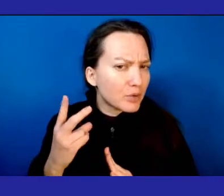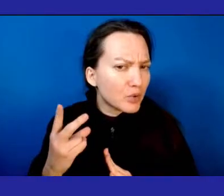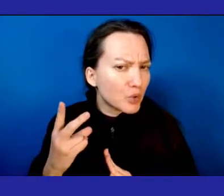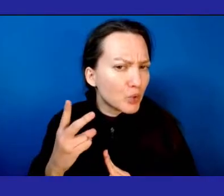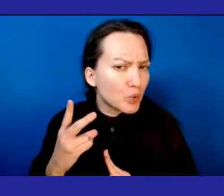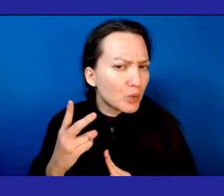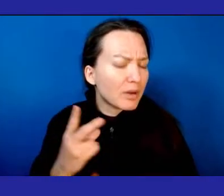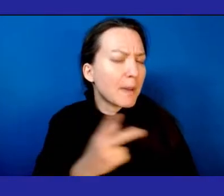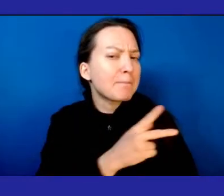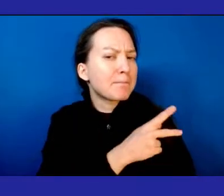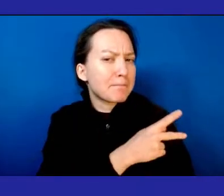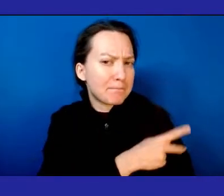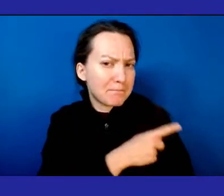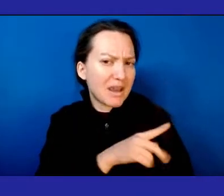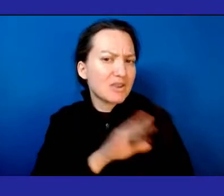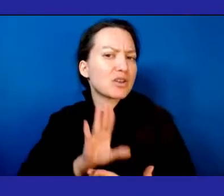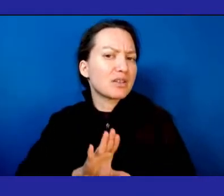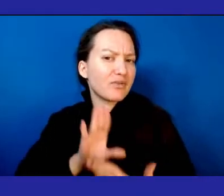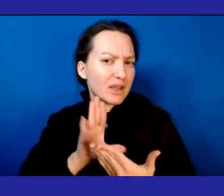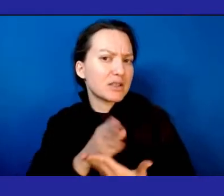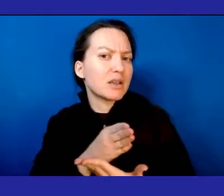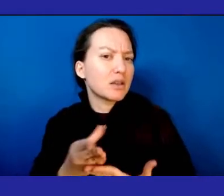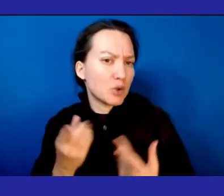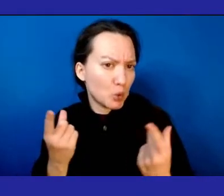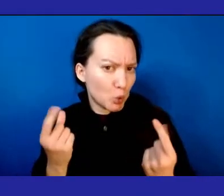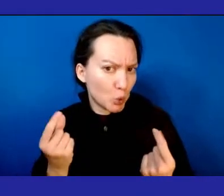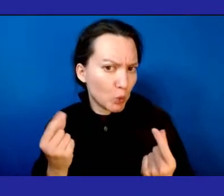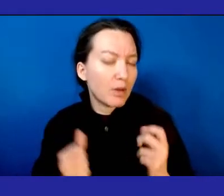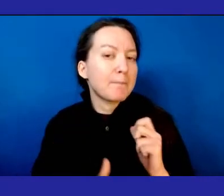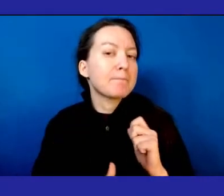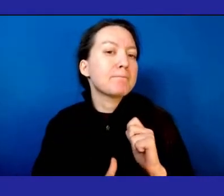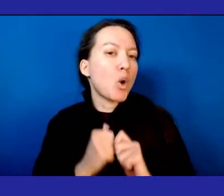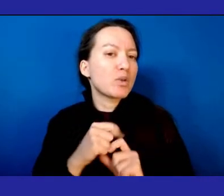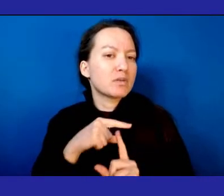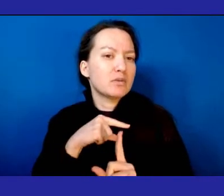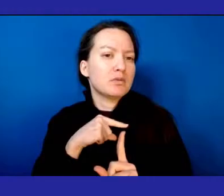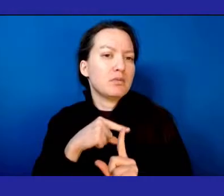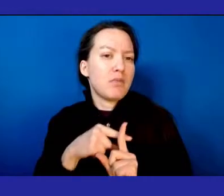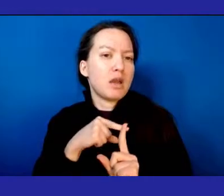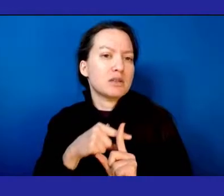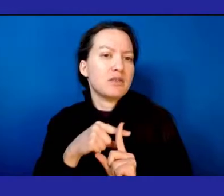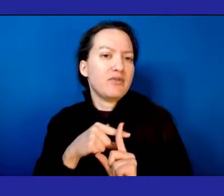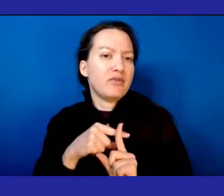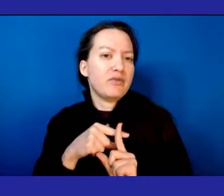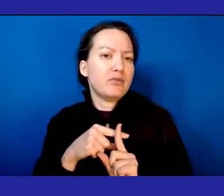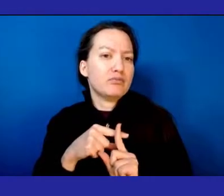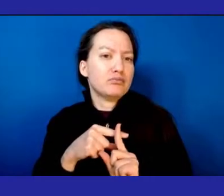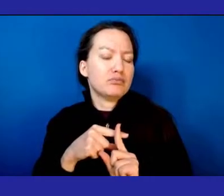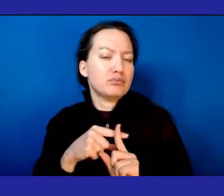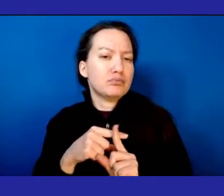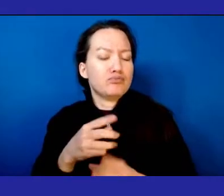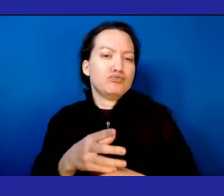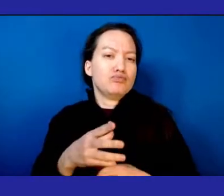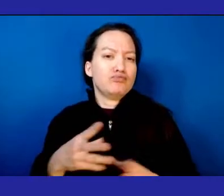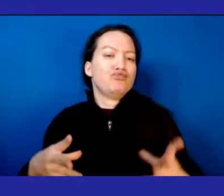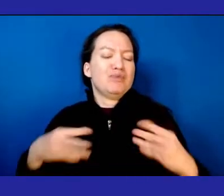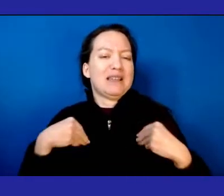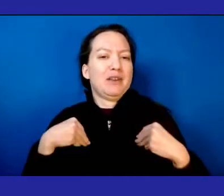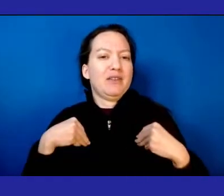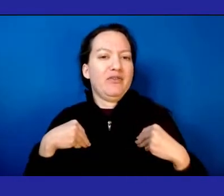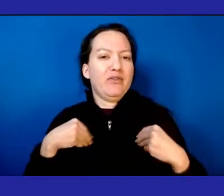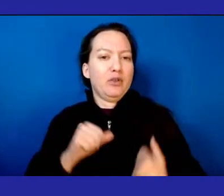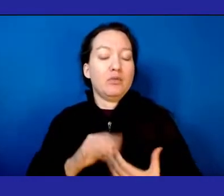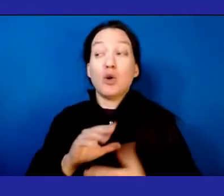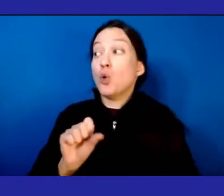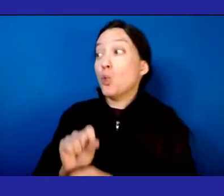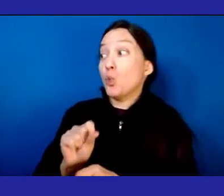doing that have had the most positive receptivity by patients? The work we're doing